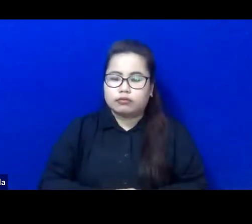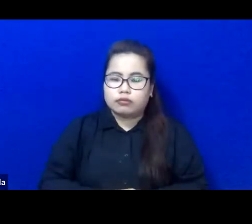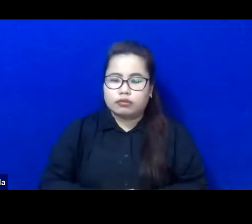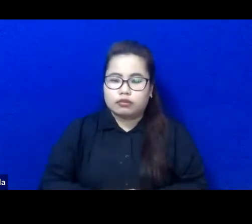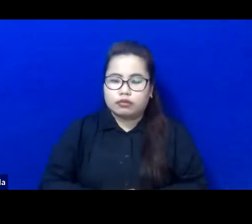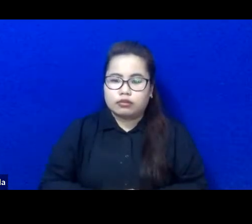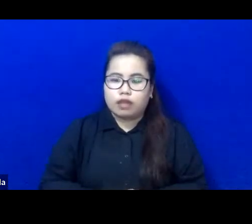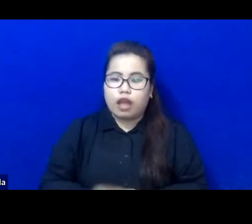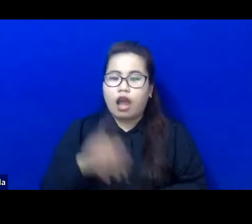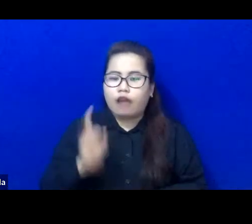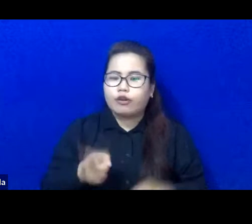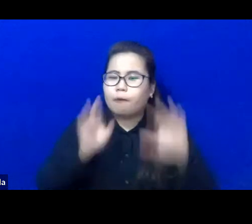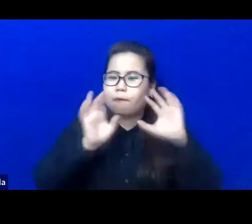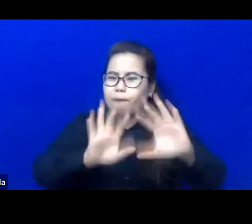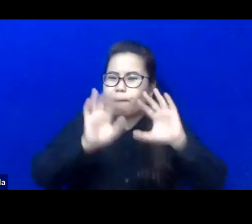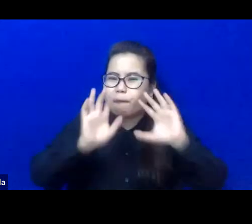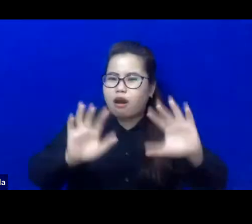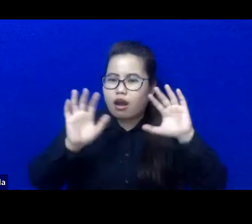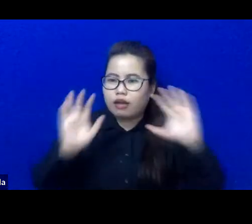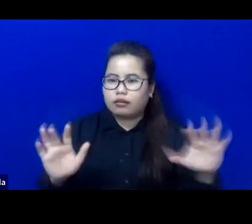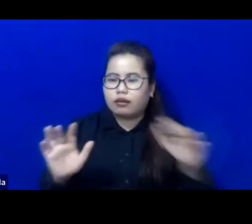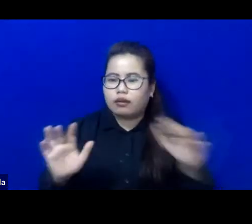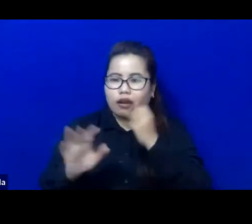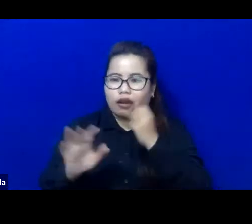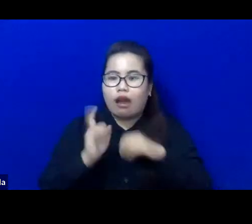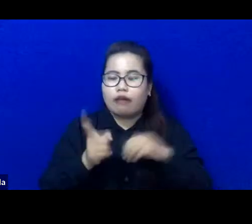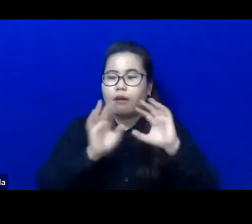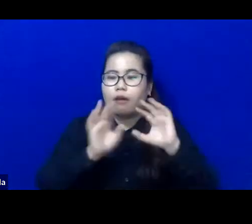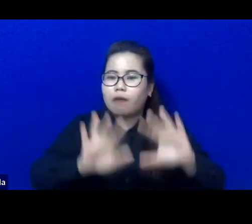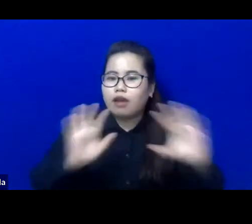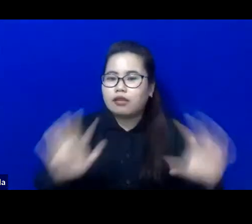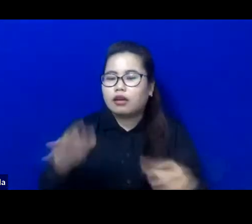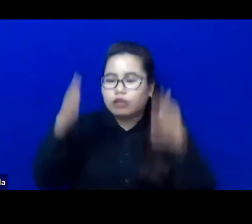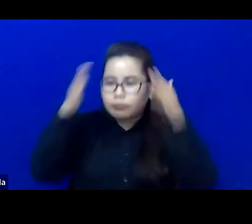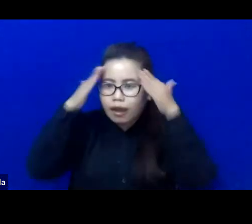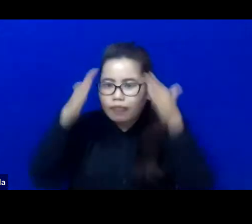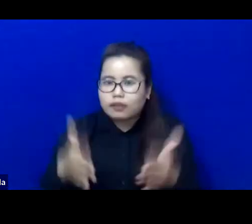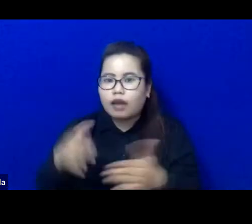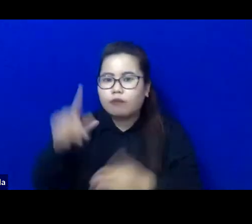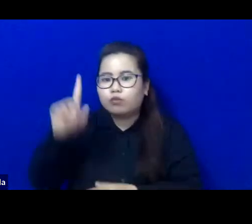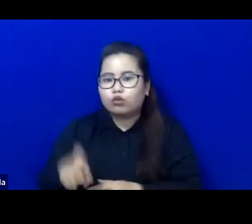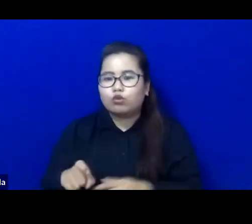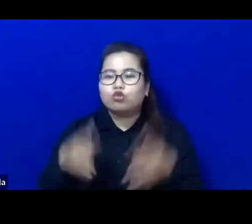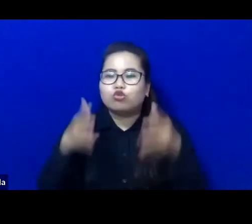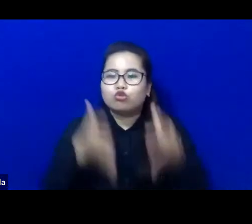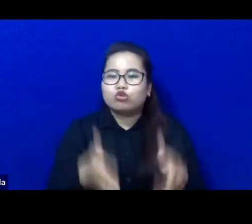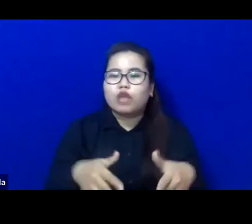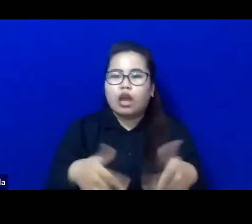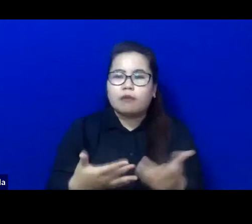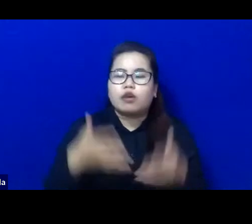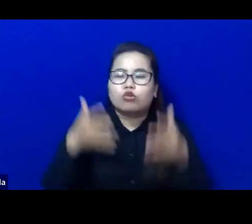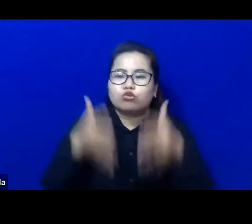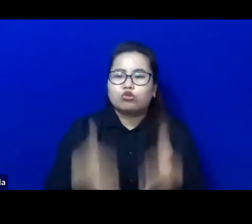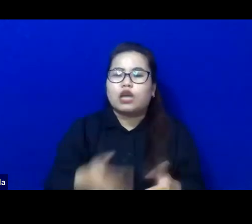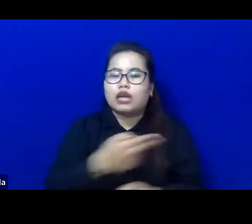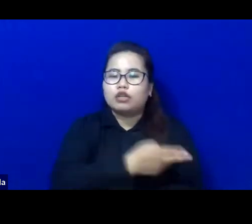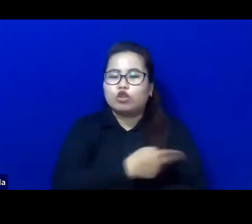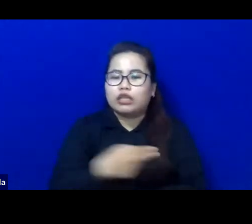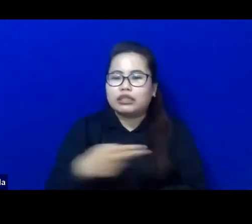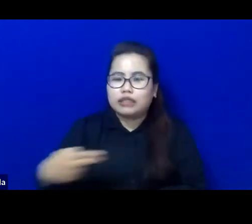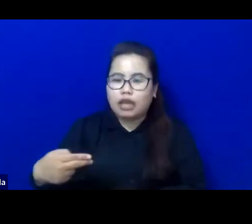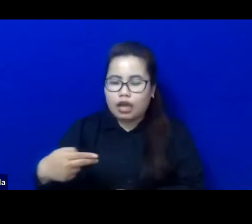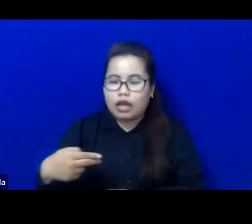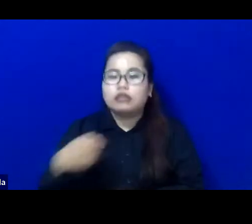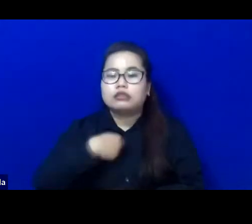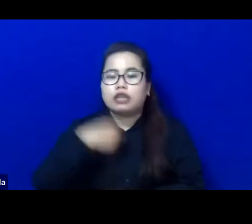that needs attention, and especially from colleagues from Indonesia. I know you have lots of questions. So